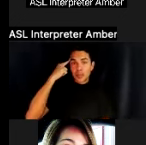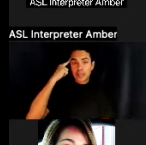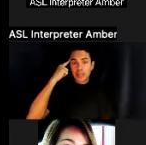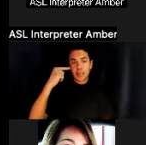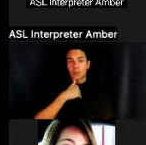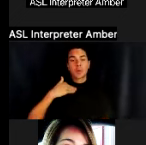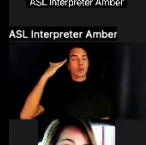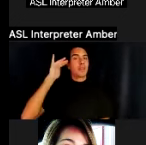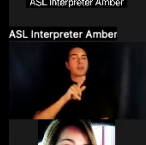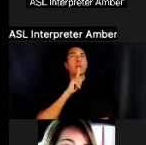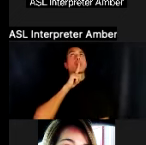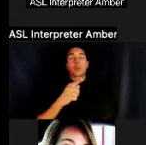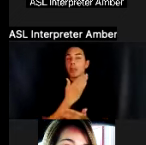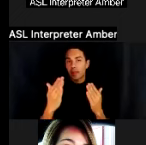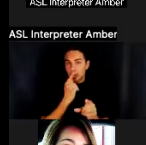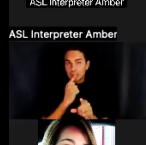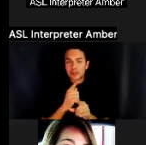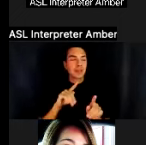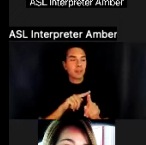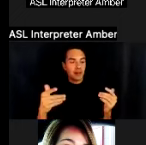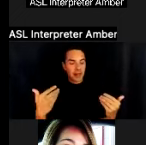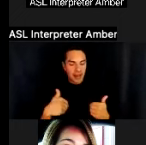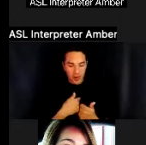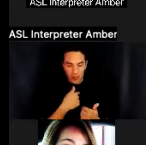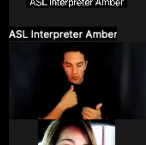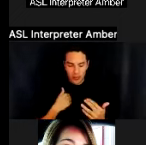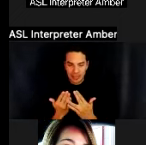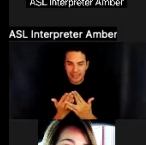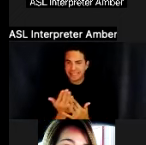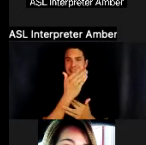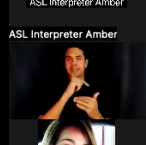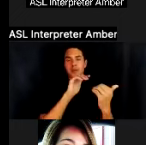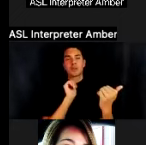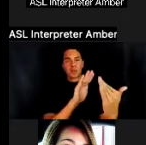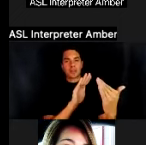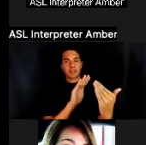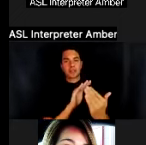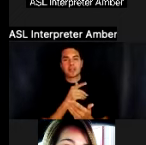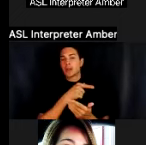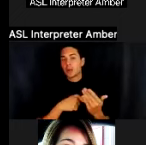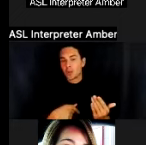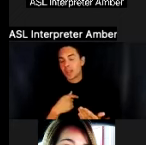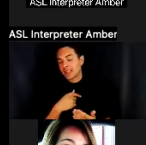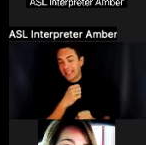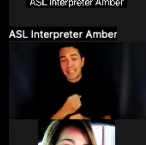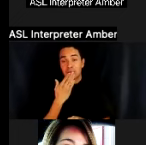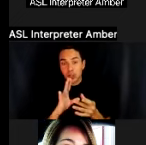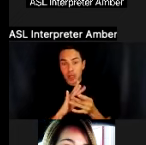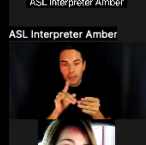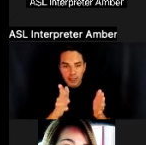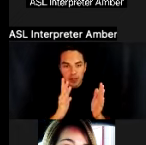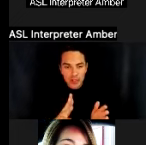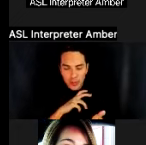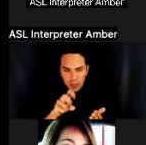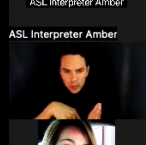that's a real thing. But how do we work to address this? And we're getting some really good comments in the chat, and I want to